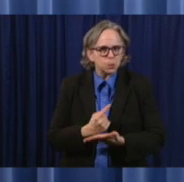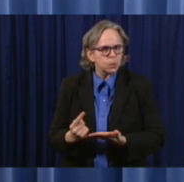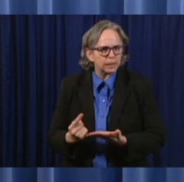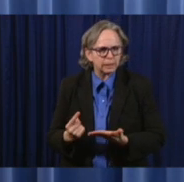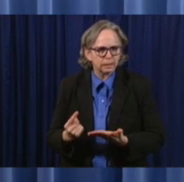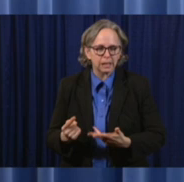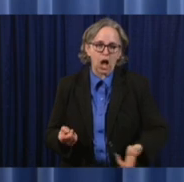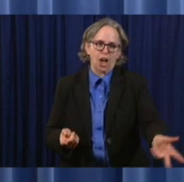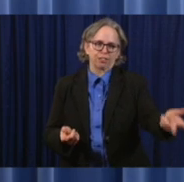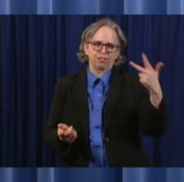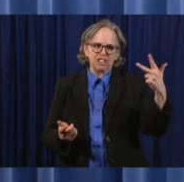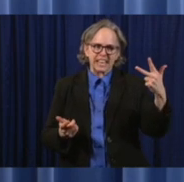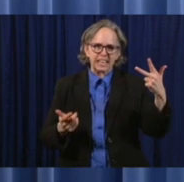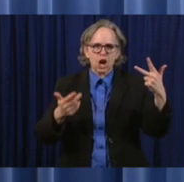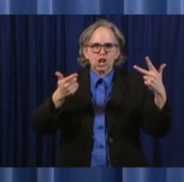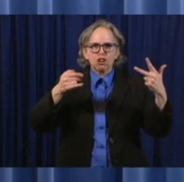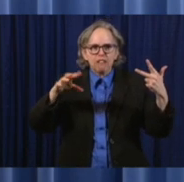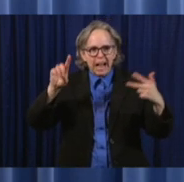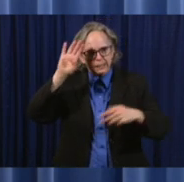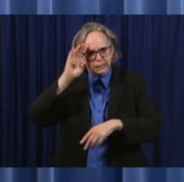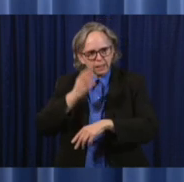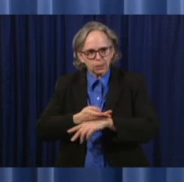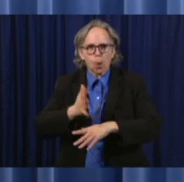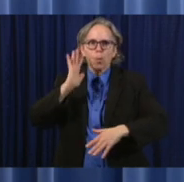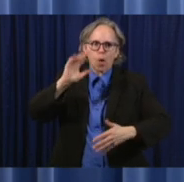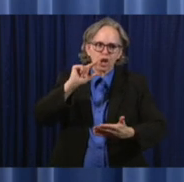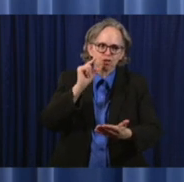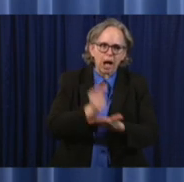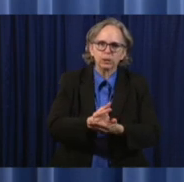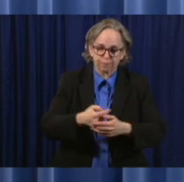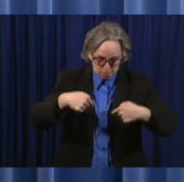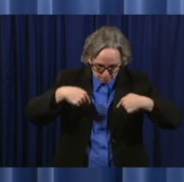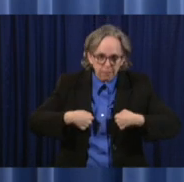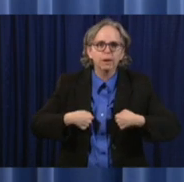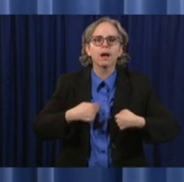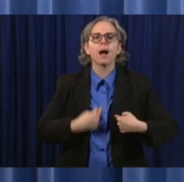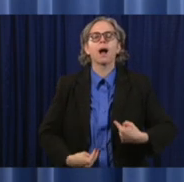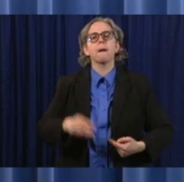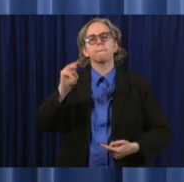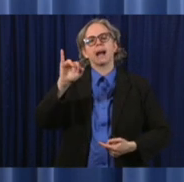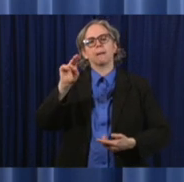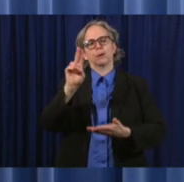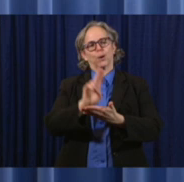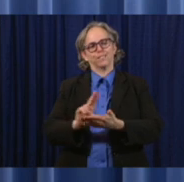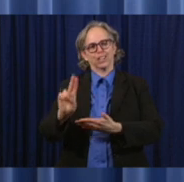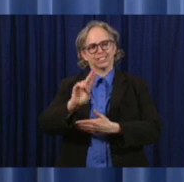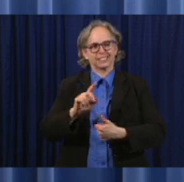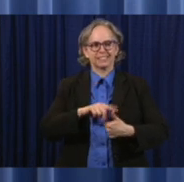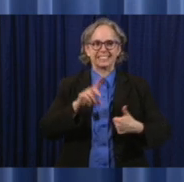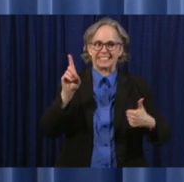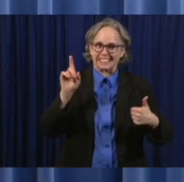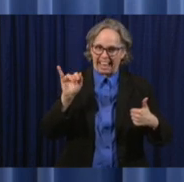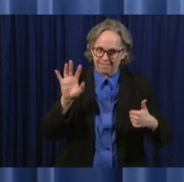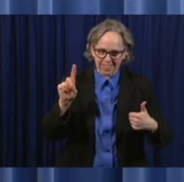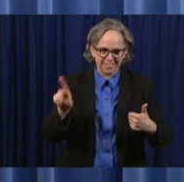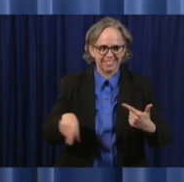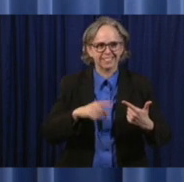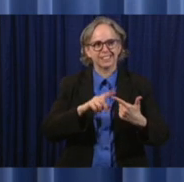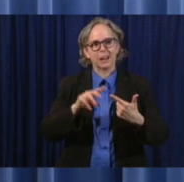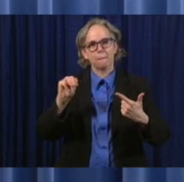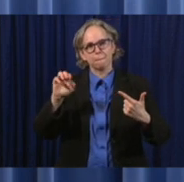from Miami University, David, Matthew, and Jacob. And so we congratulate